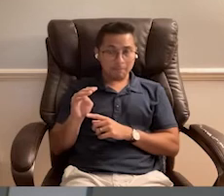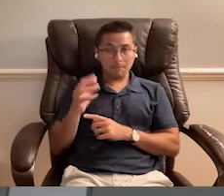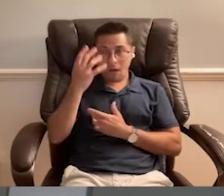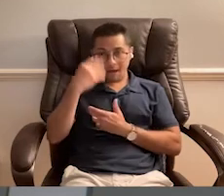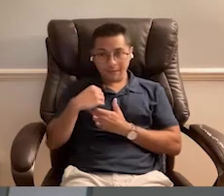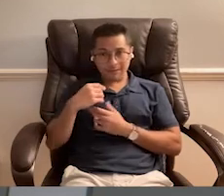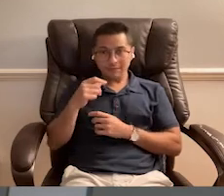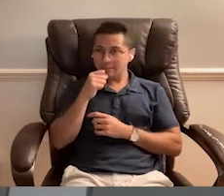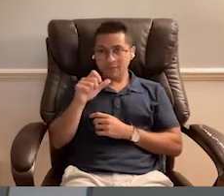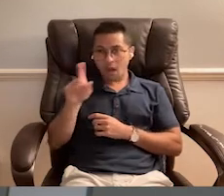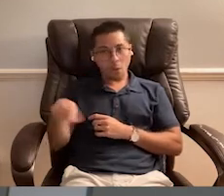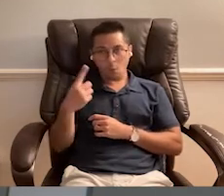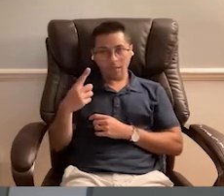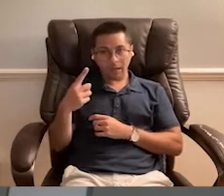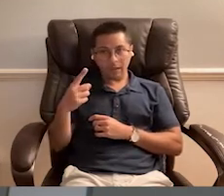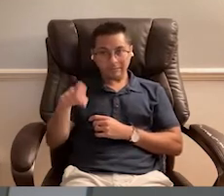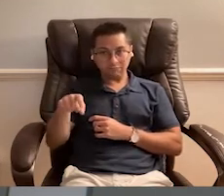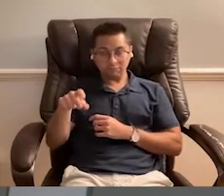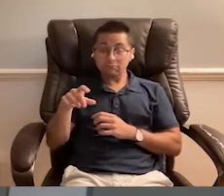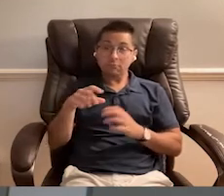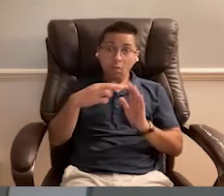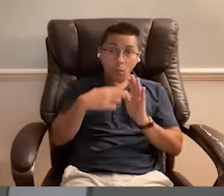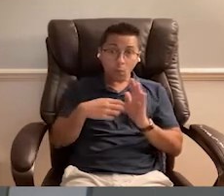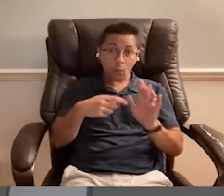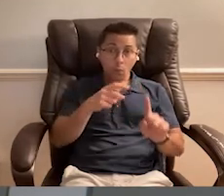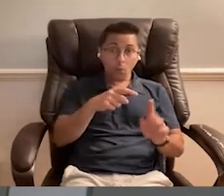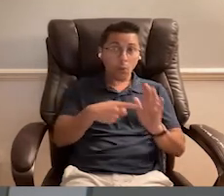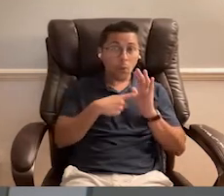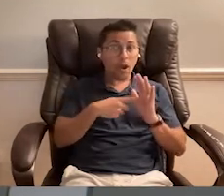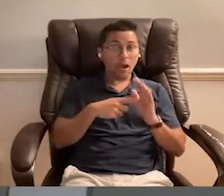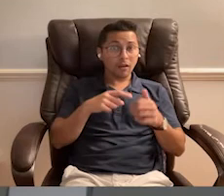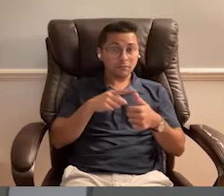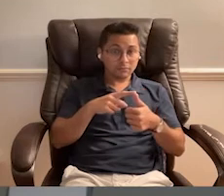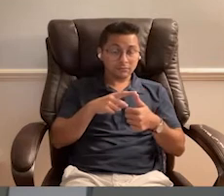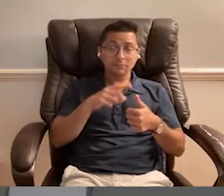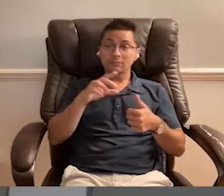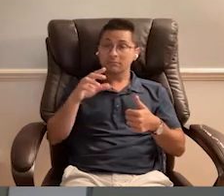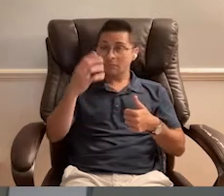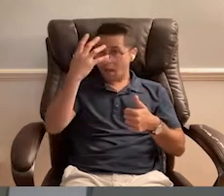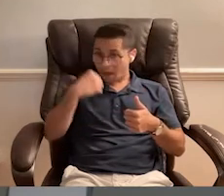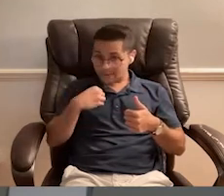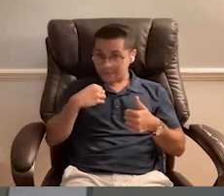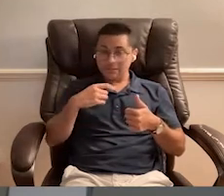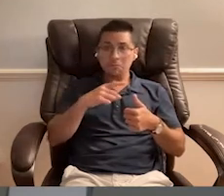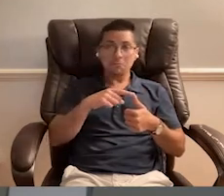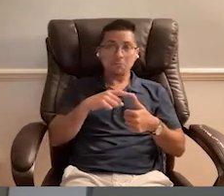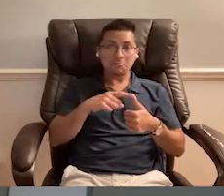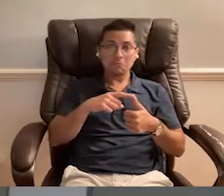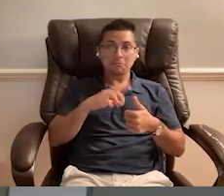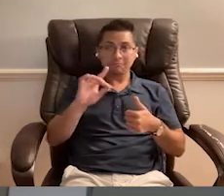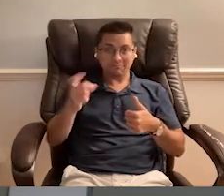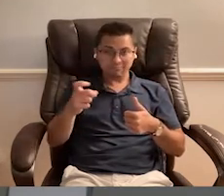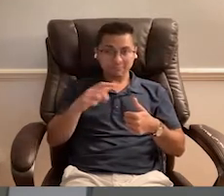autism through the DSM is not all that we will need. Our rule requires that in addition to